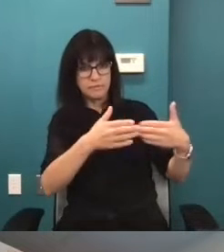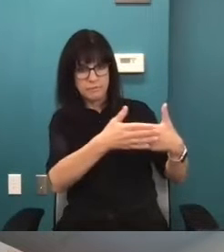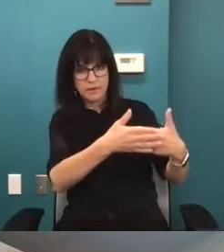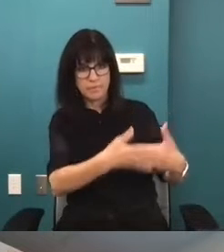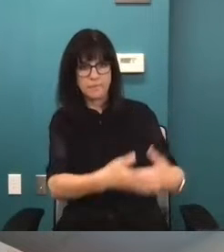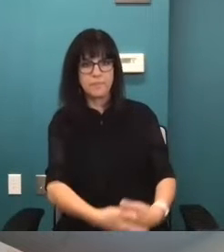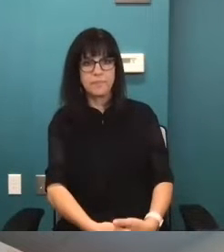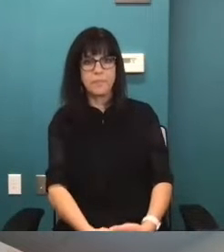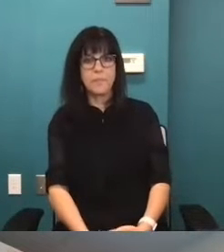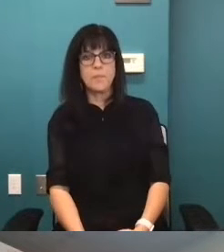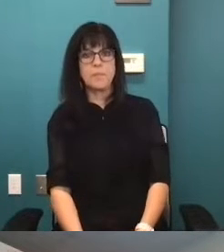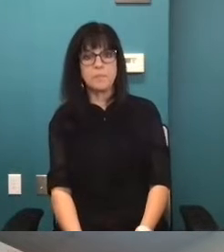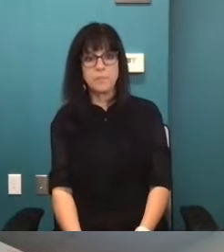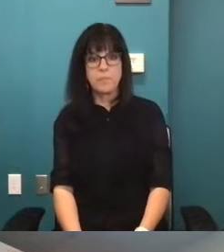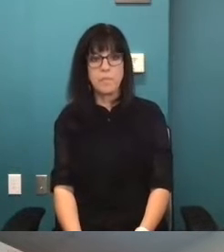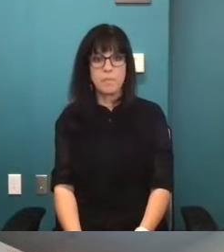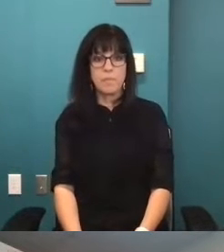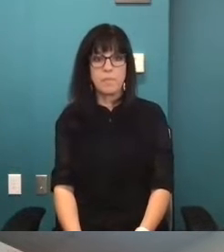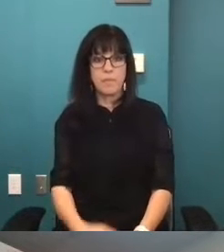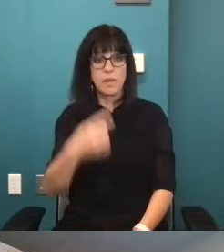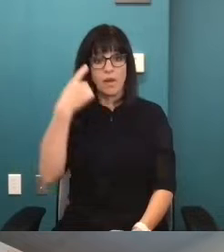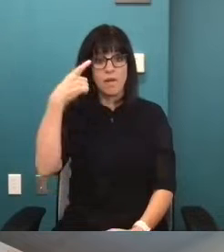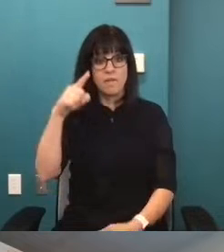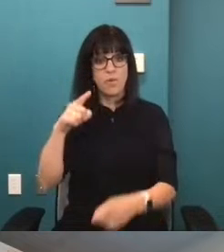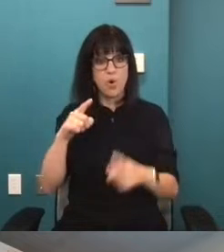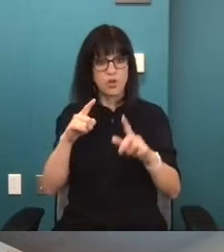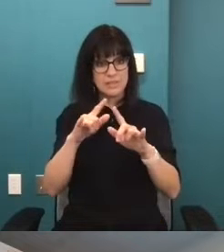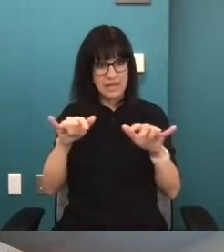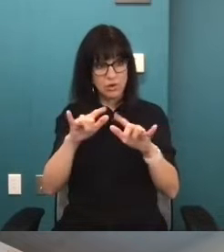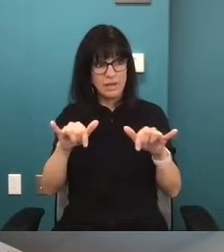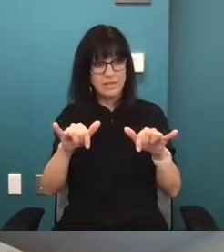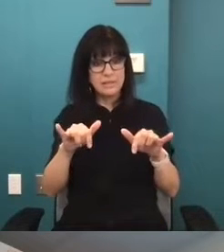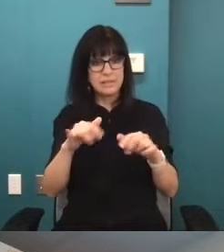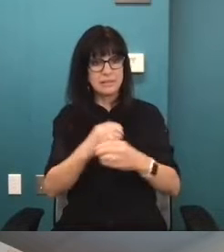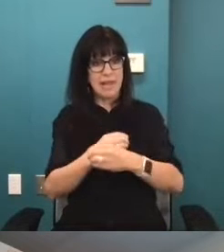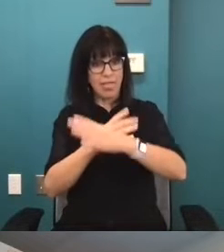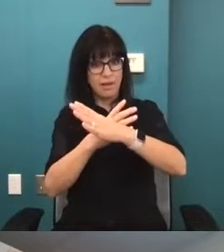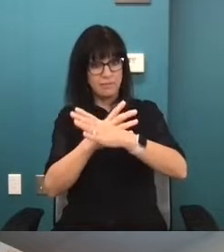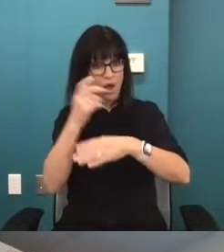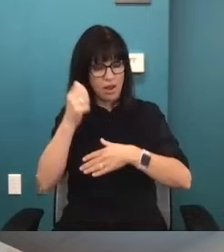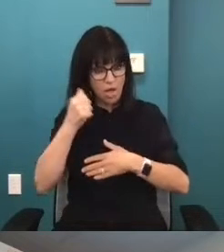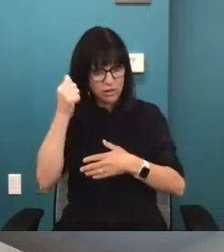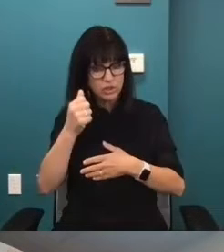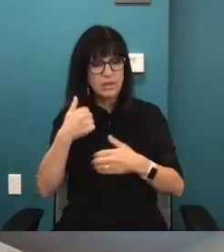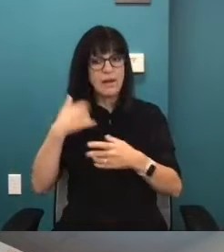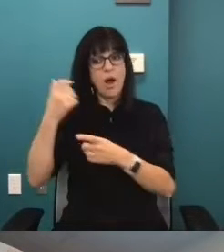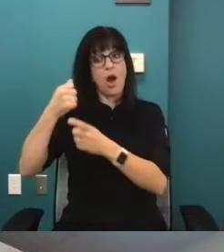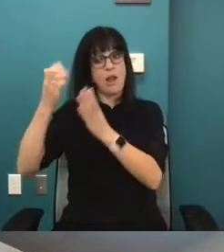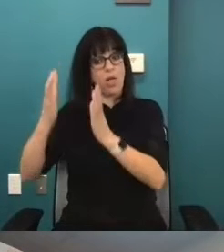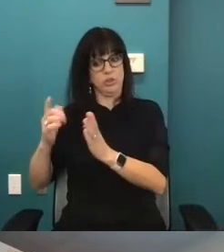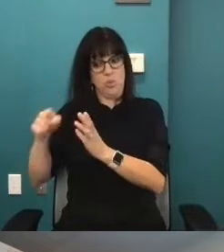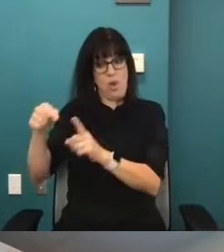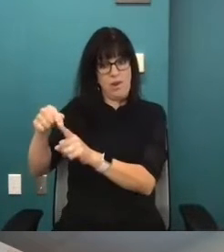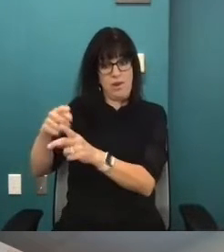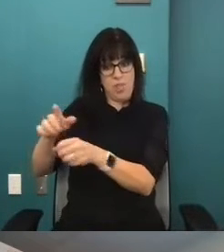All right. So for synchronous teleaudiology, what we need to have an audiologist in one place and a